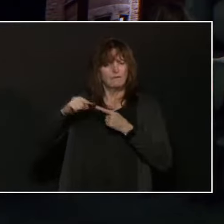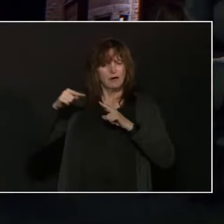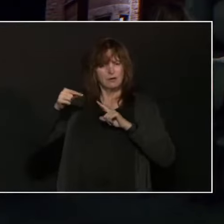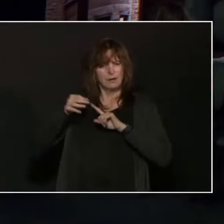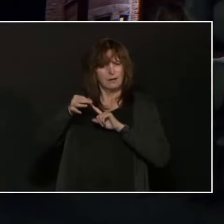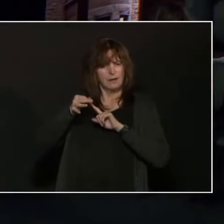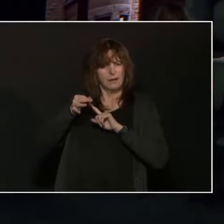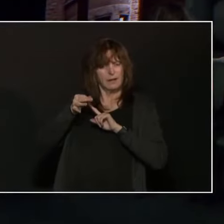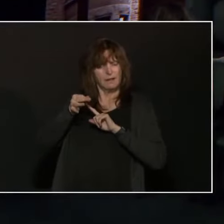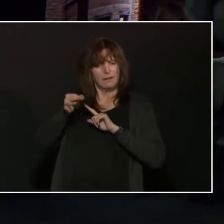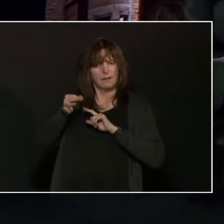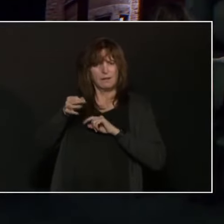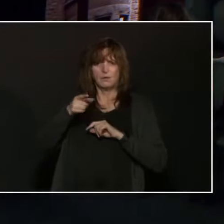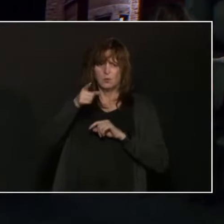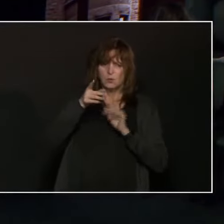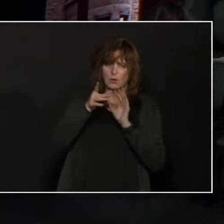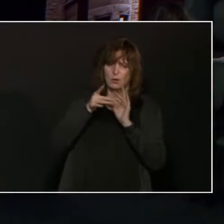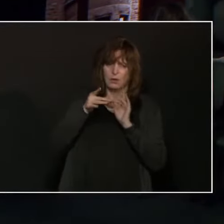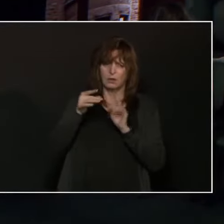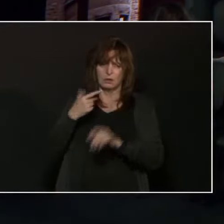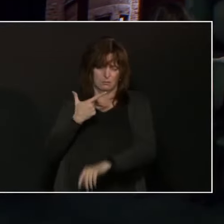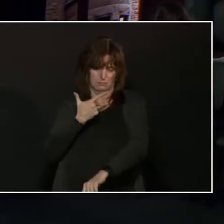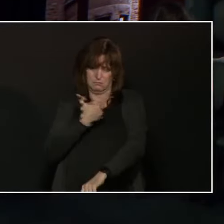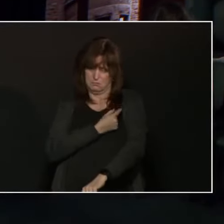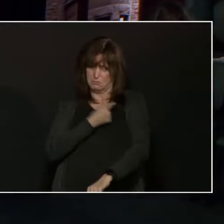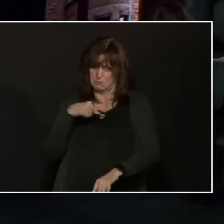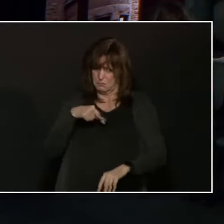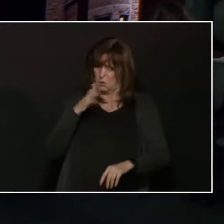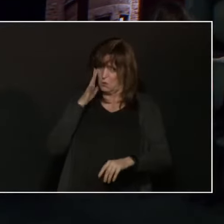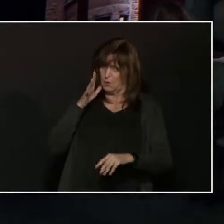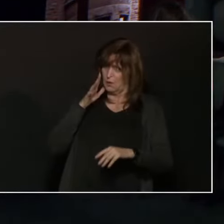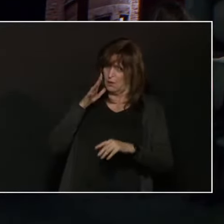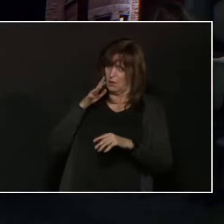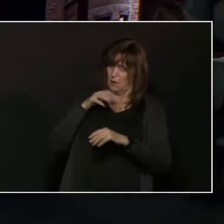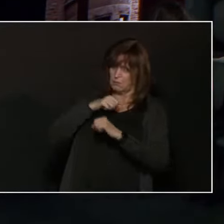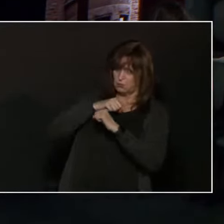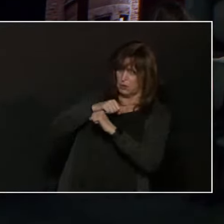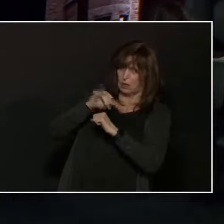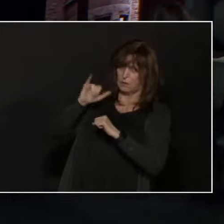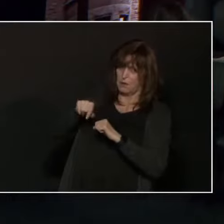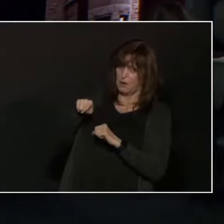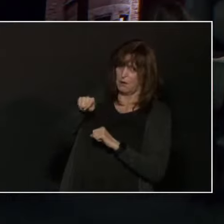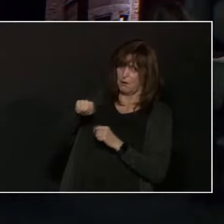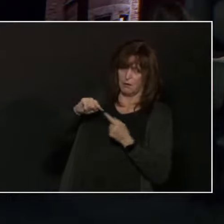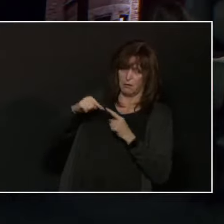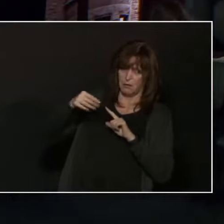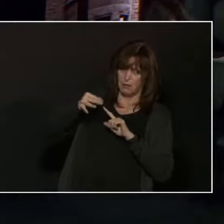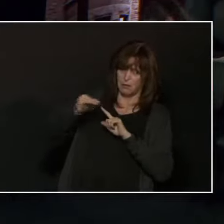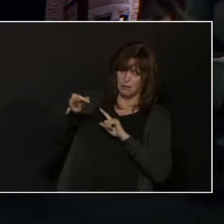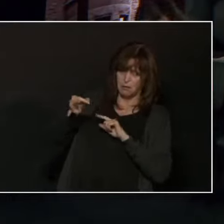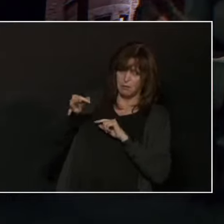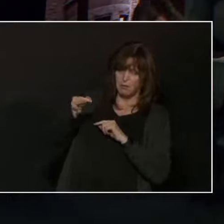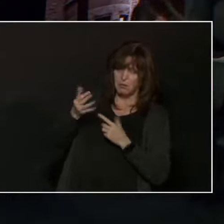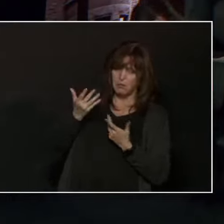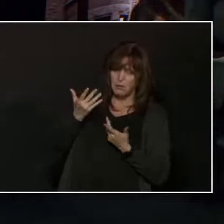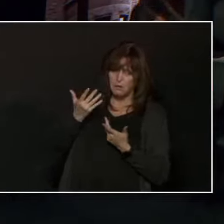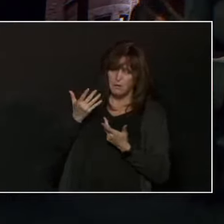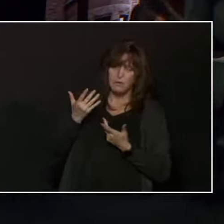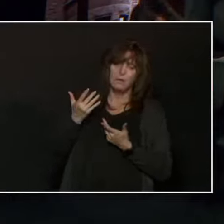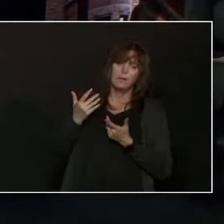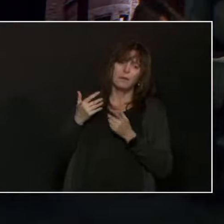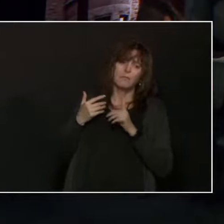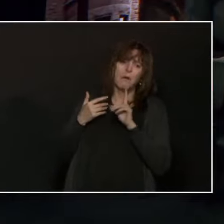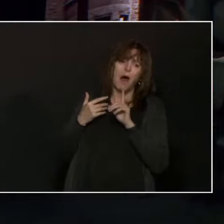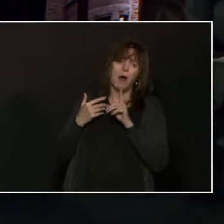vaccines still work against them. But you say that there are going to be more variants